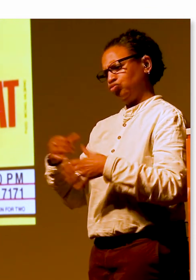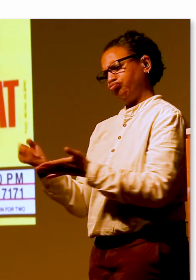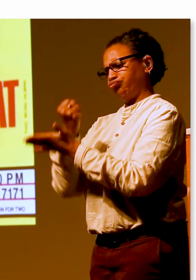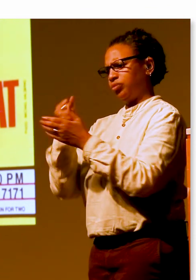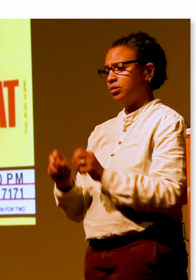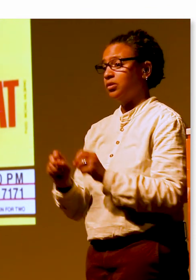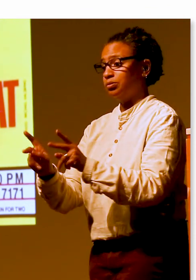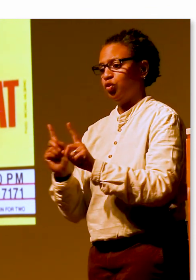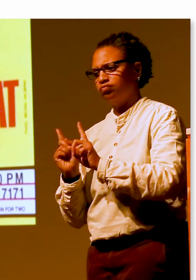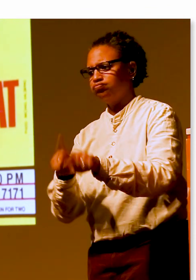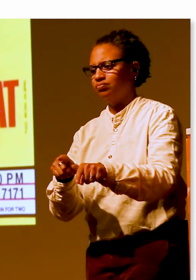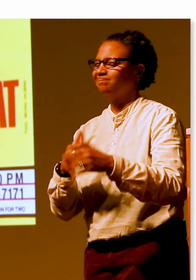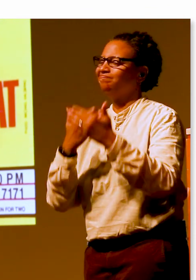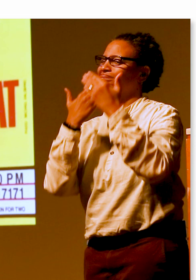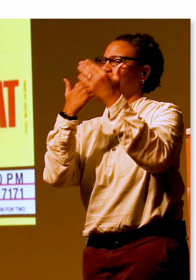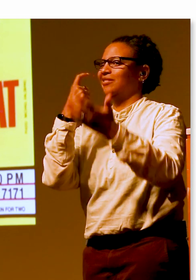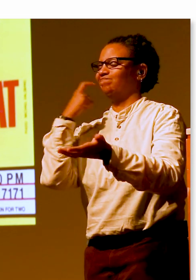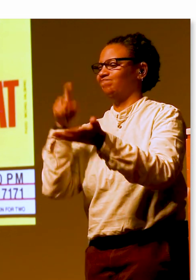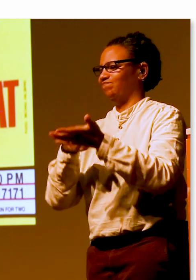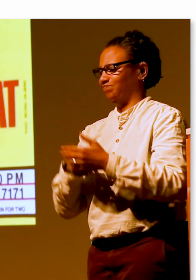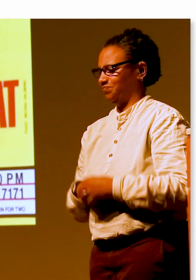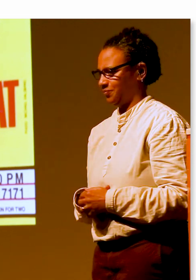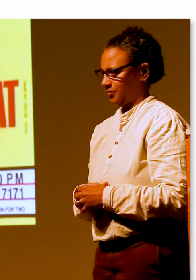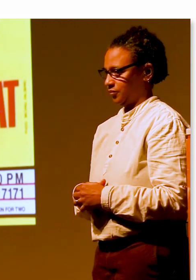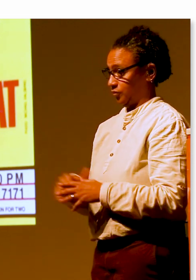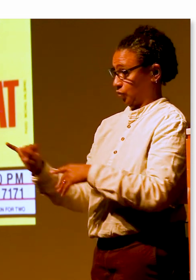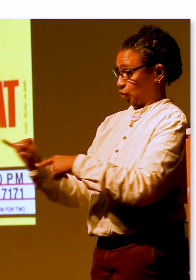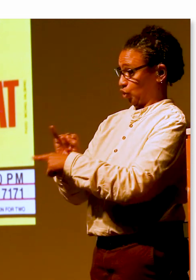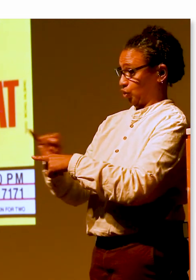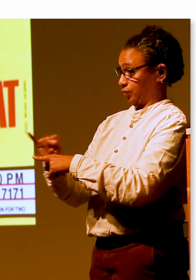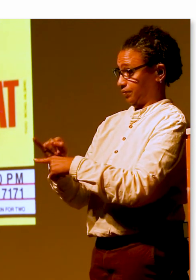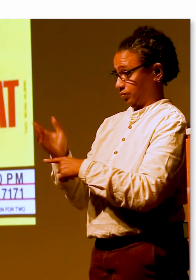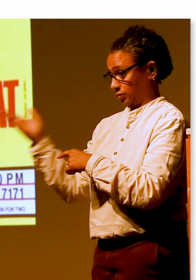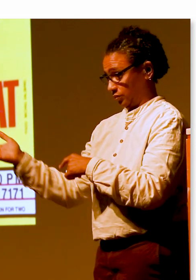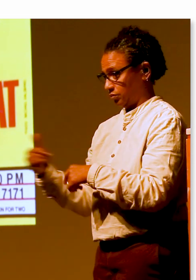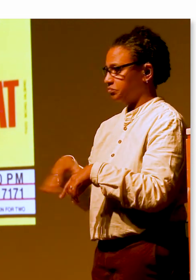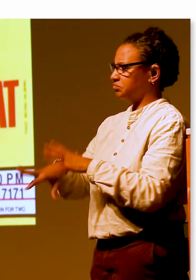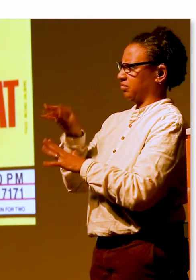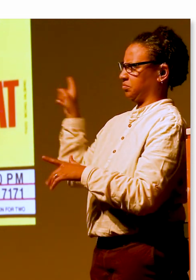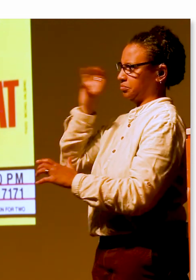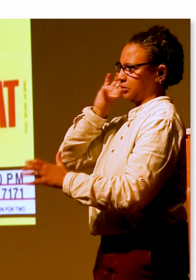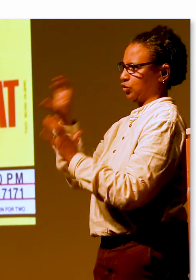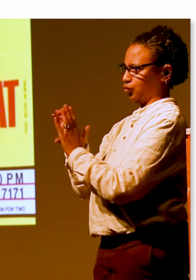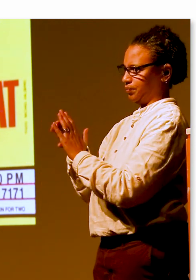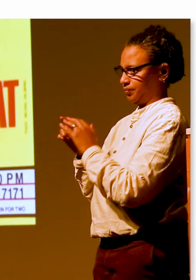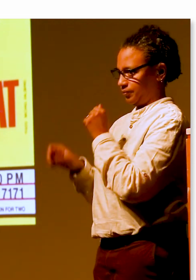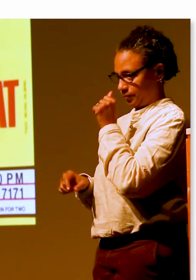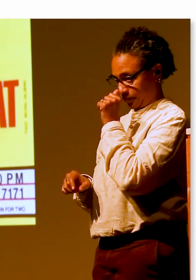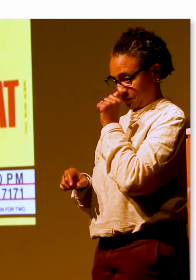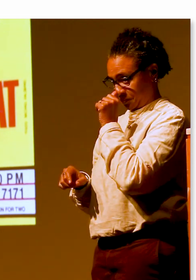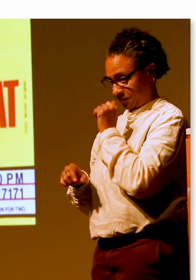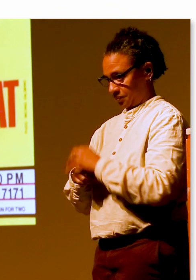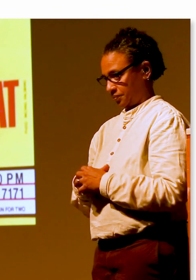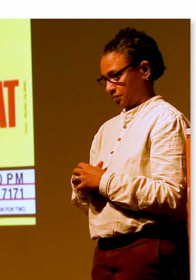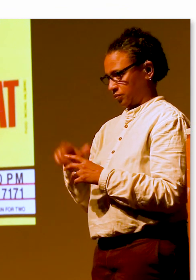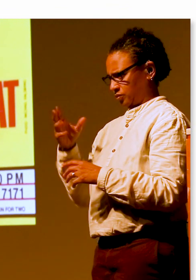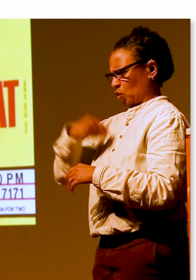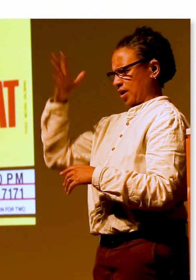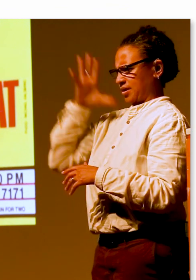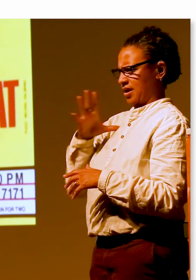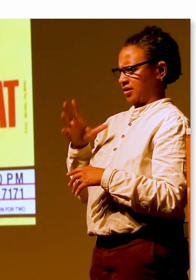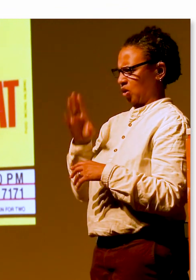while I was interning there, I found this image. In the top corner, I recognized that guy, the white guy. I was like, oh, that's Andy Warhol,